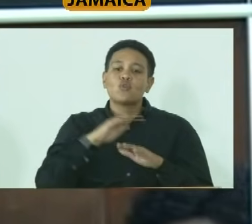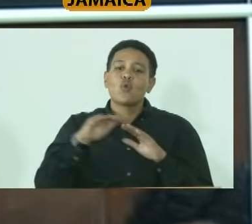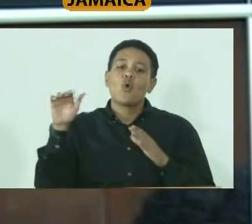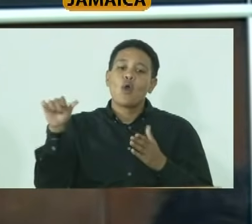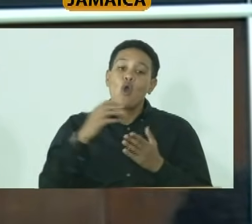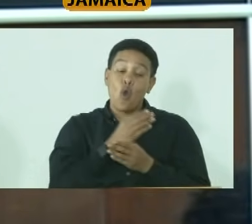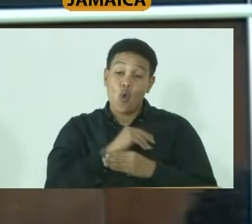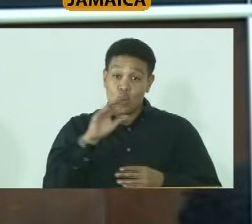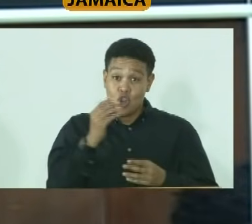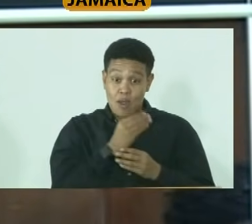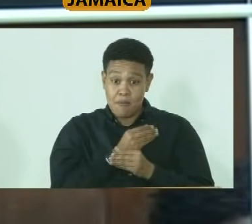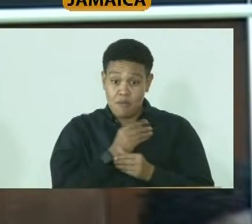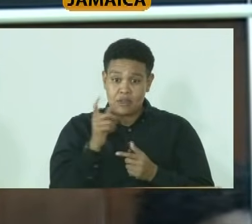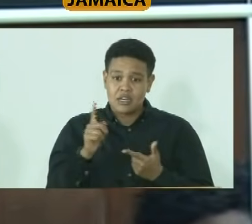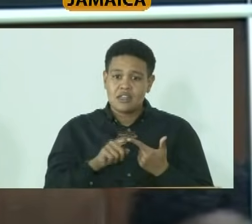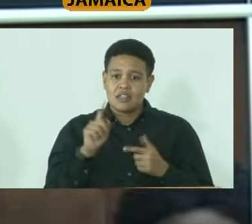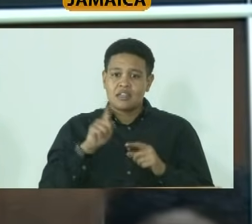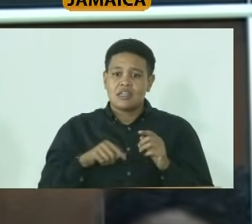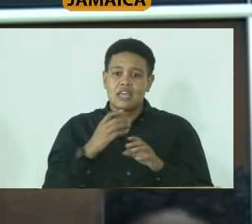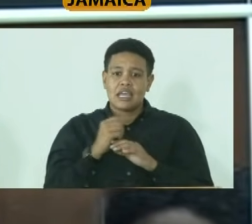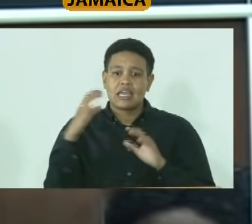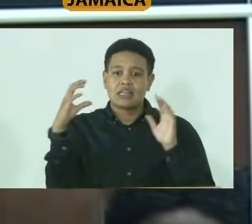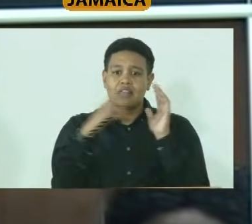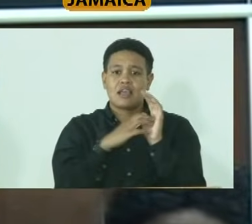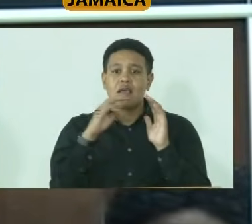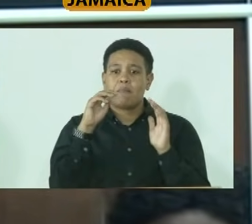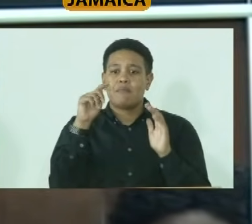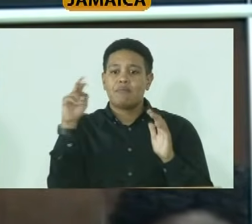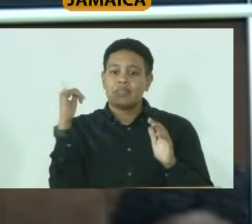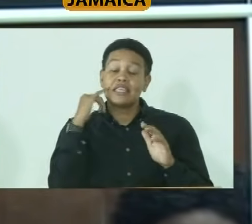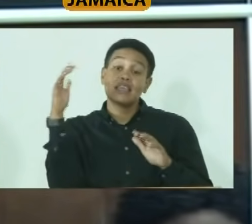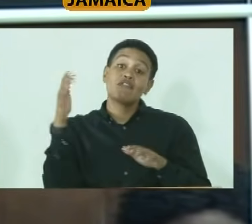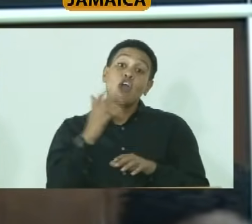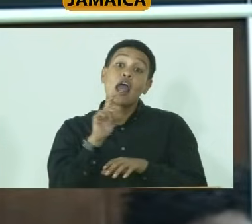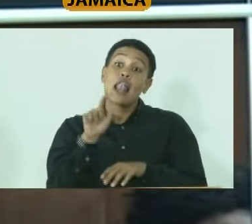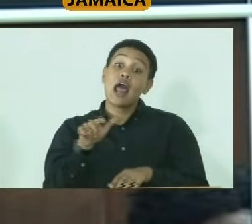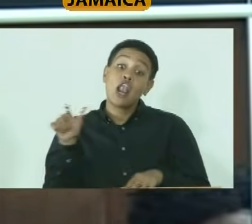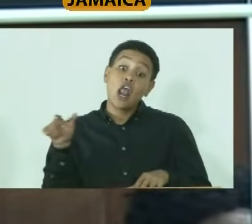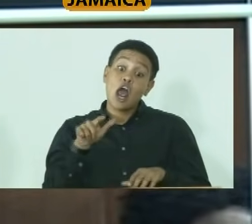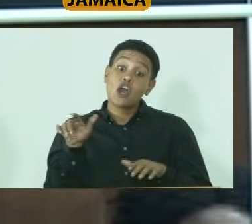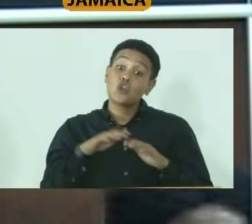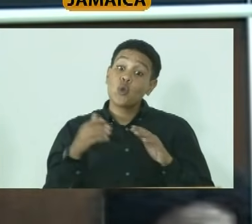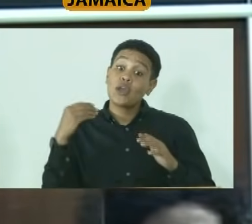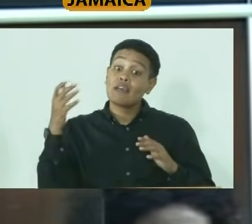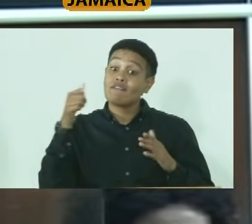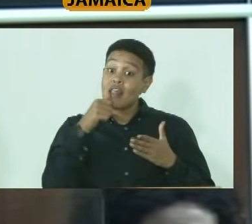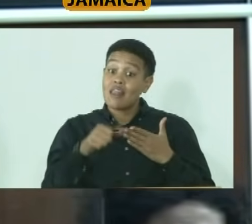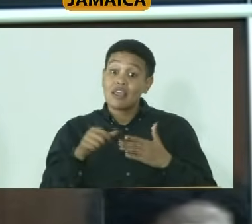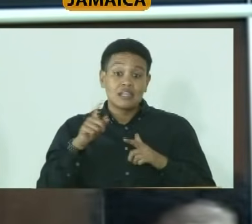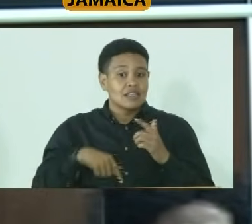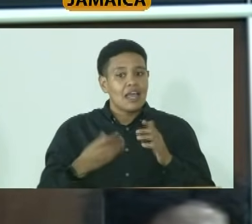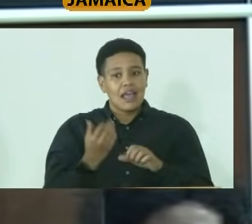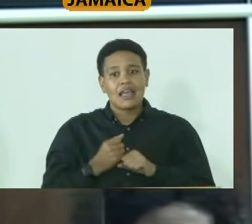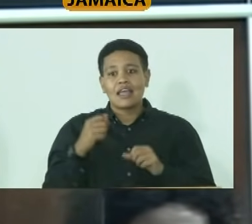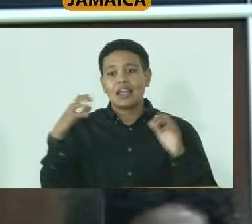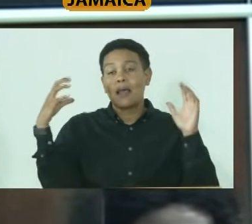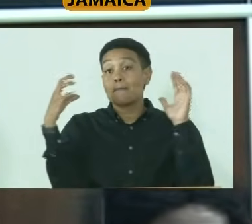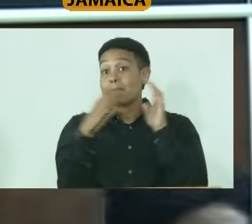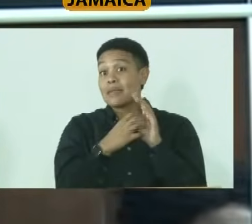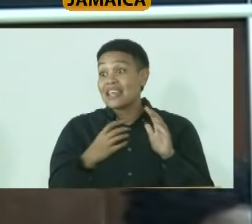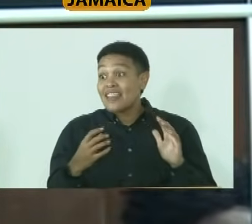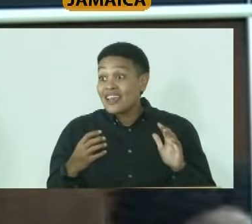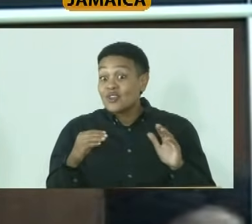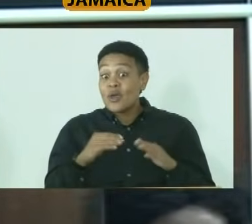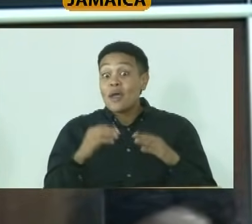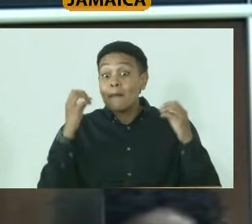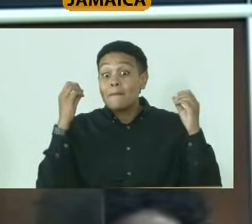don't own your property, you can't get a meter. If your landlord don't give you a letter, you can't get a meter. So in many